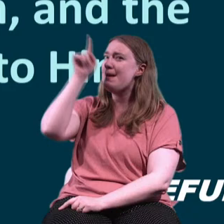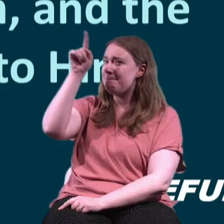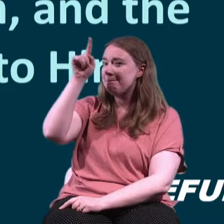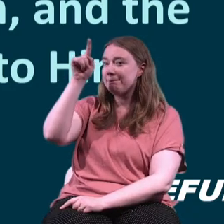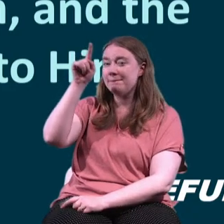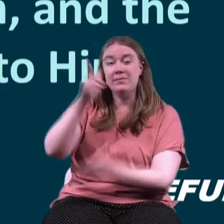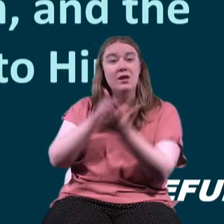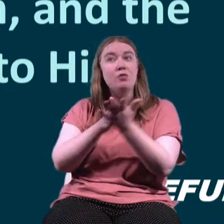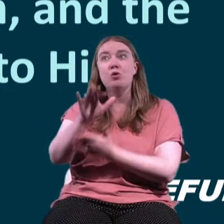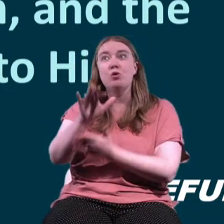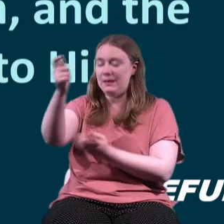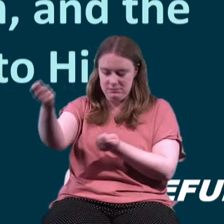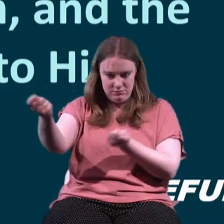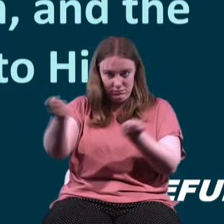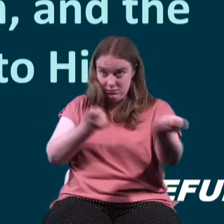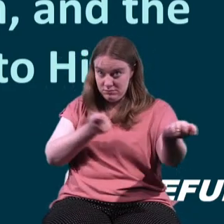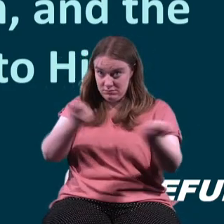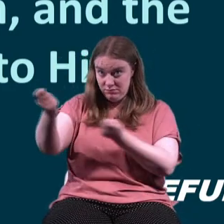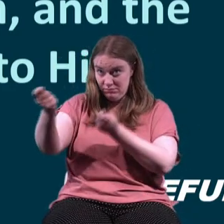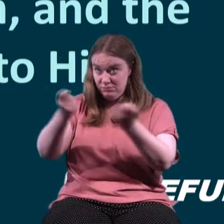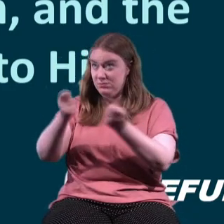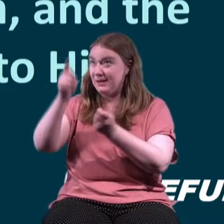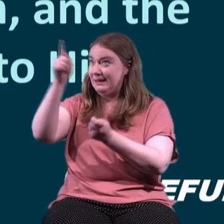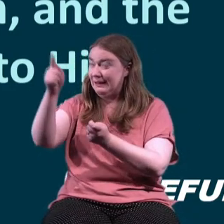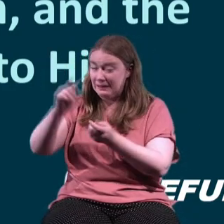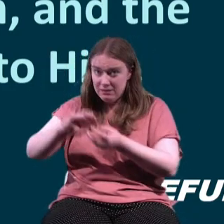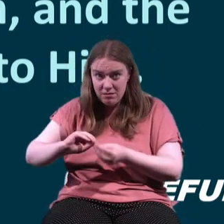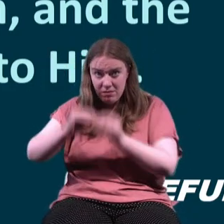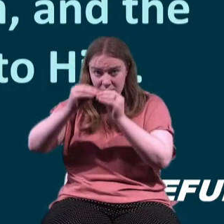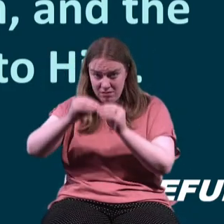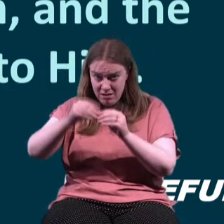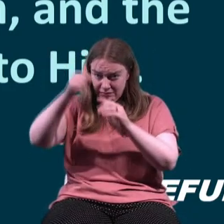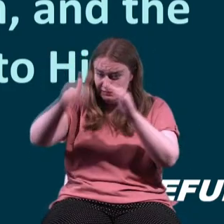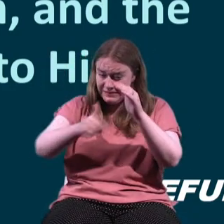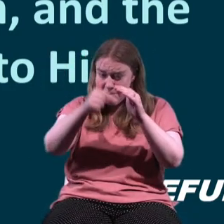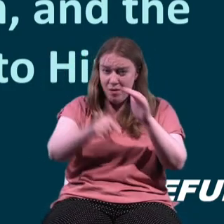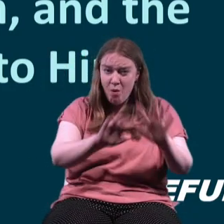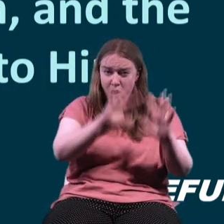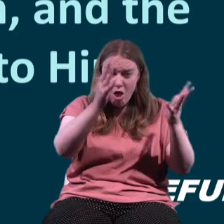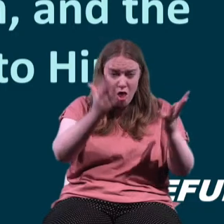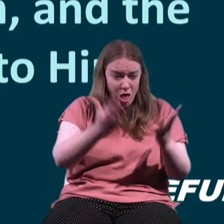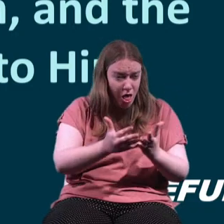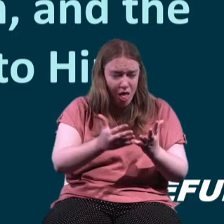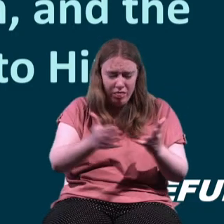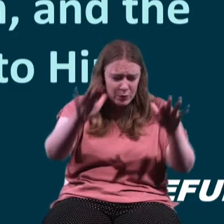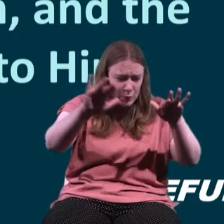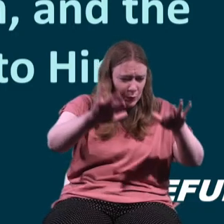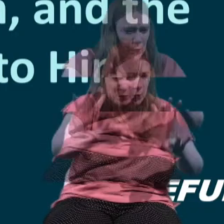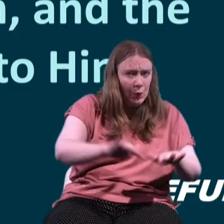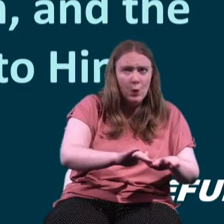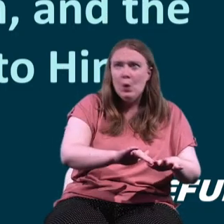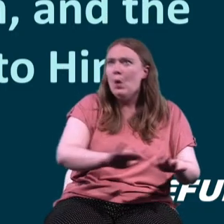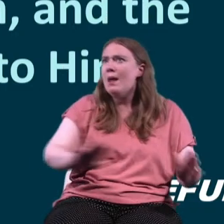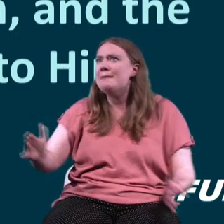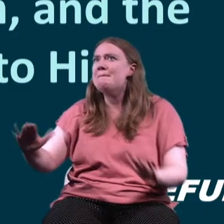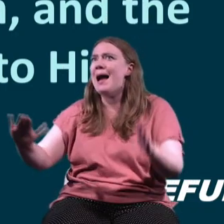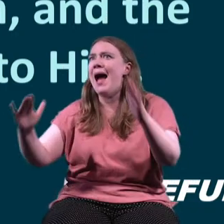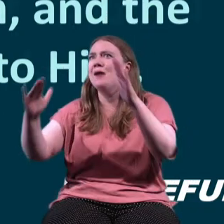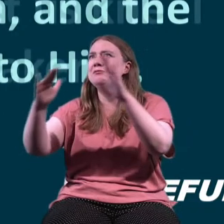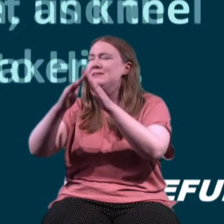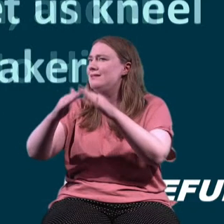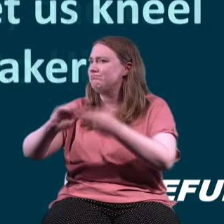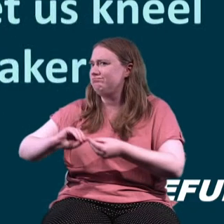In his hand are the depths of the earth. The mountain peaks belong to